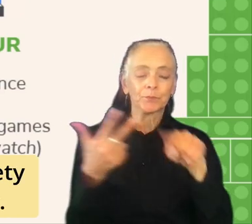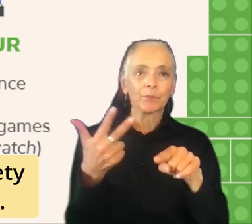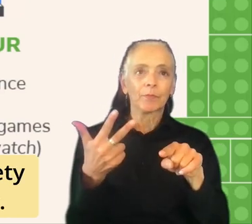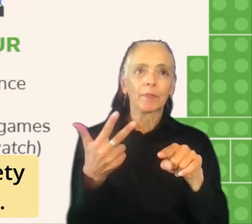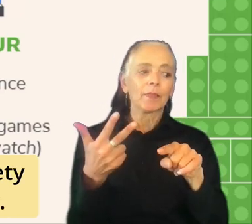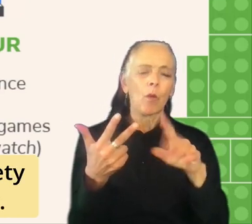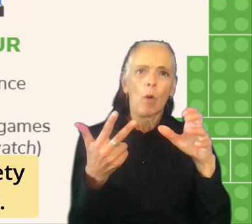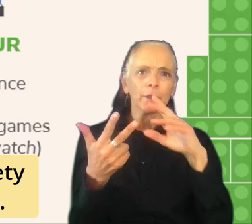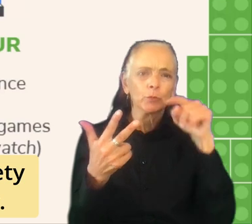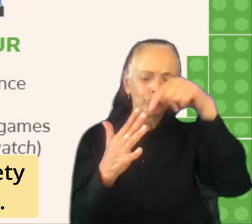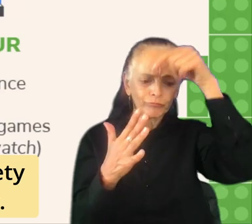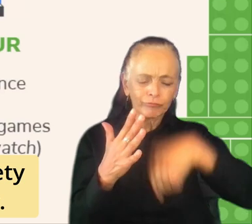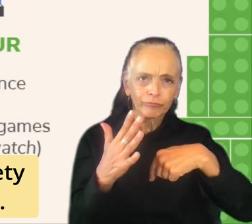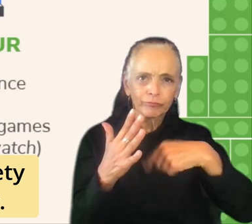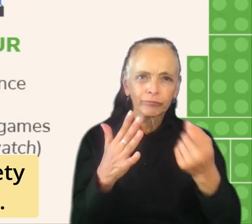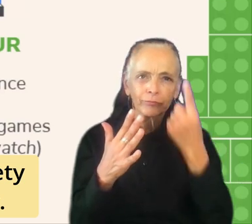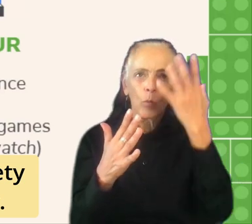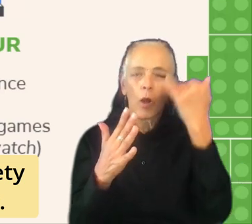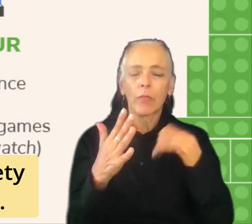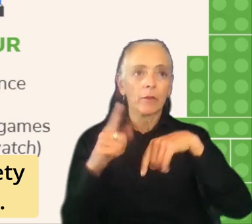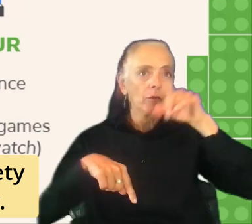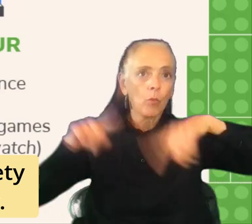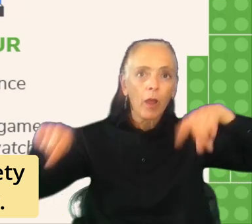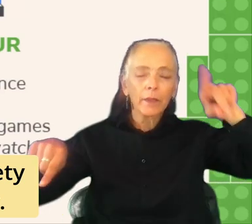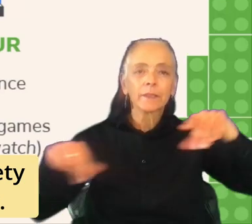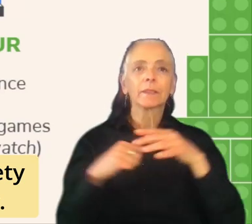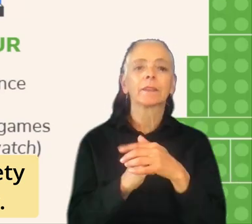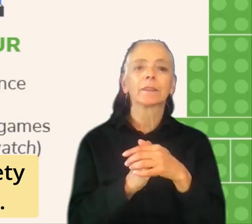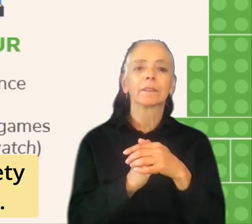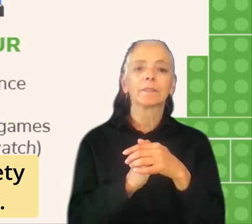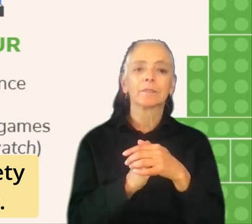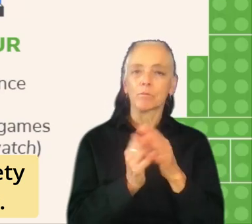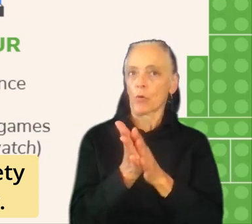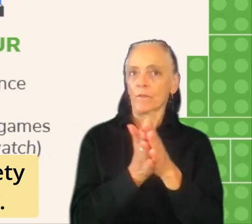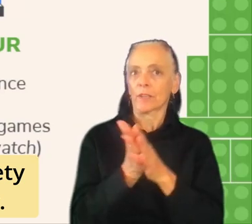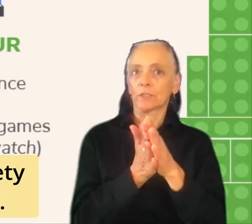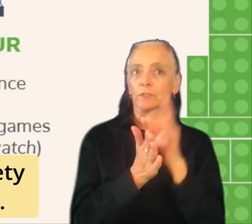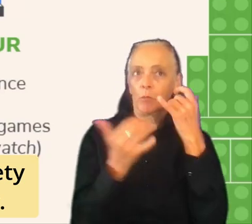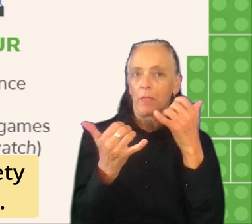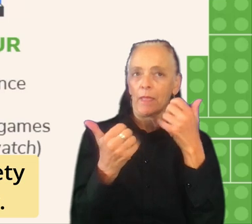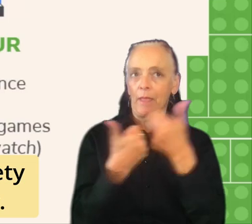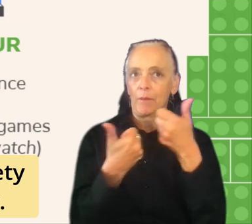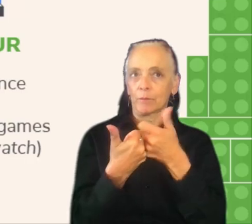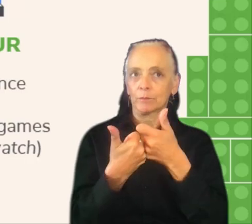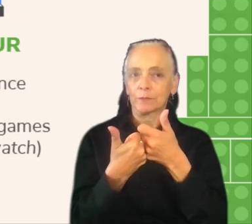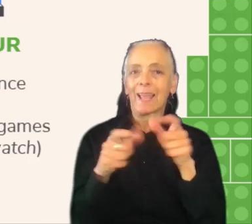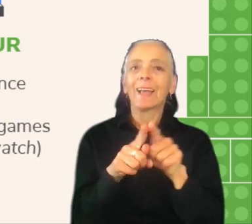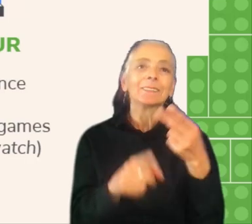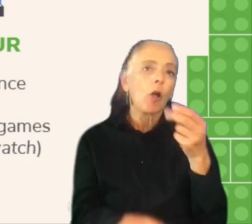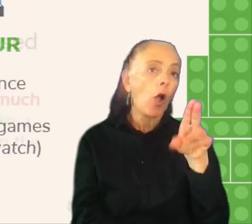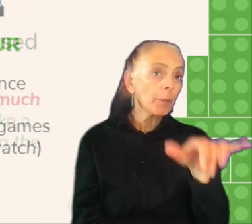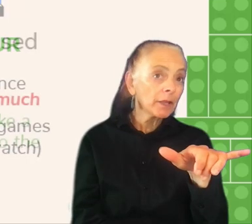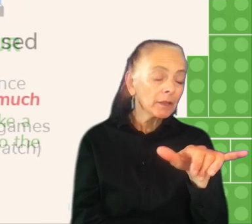cases I really wanted to dig down into because they had such a wide variety of motivation for playing video games as